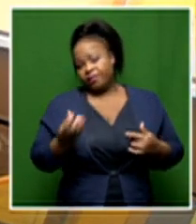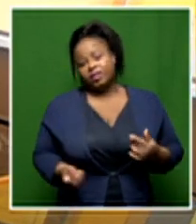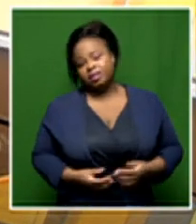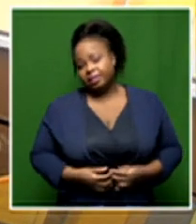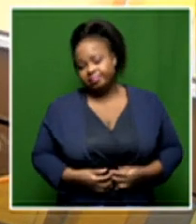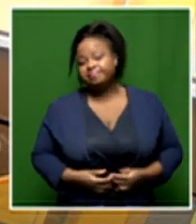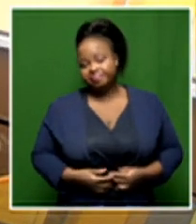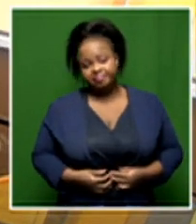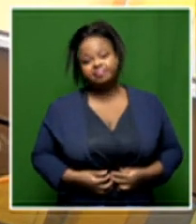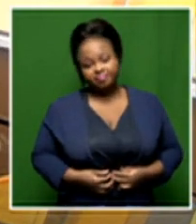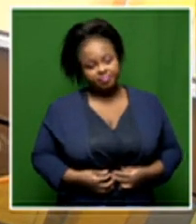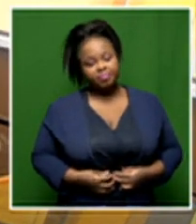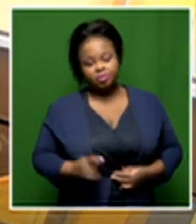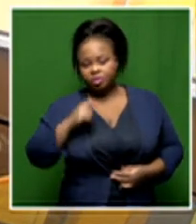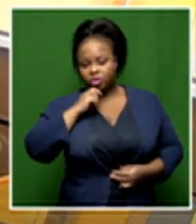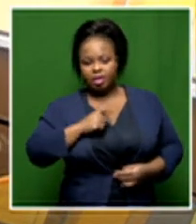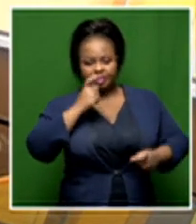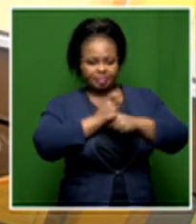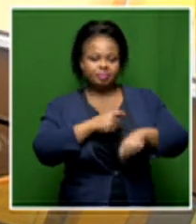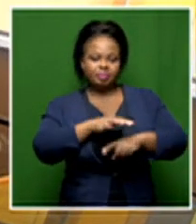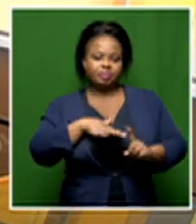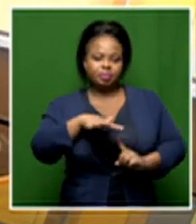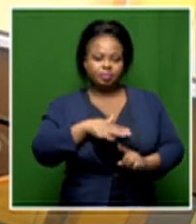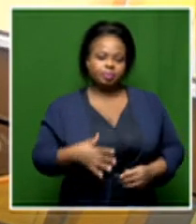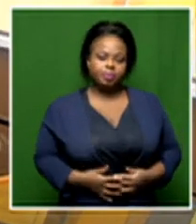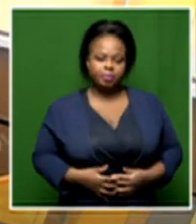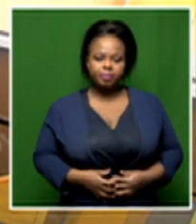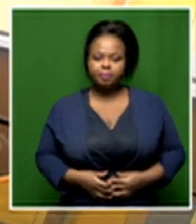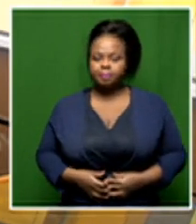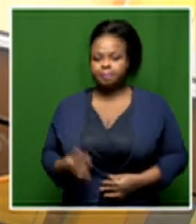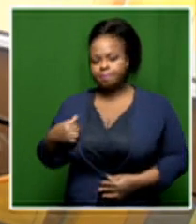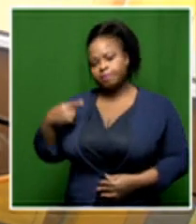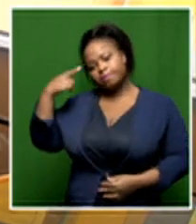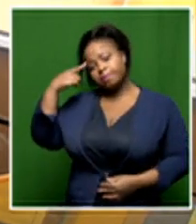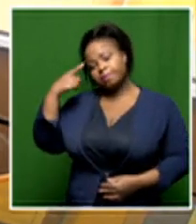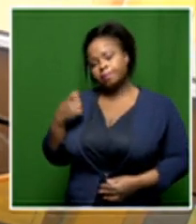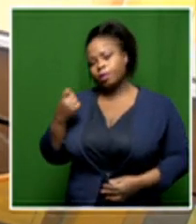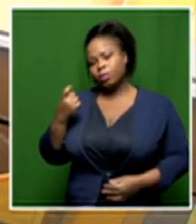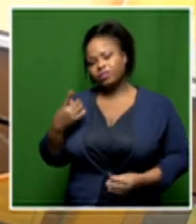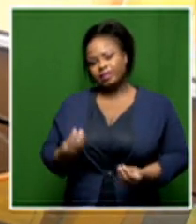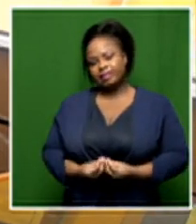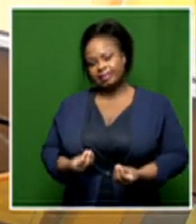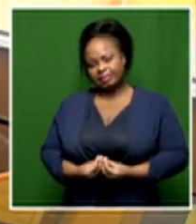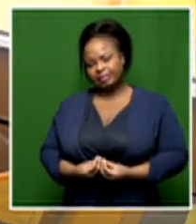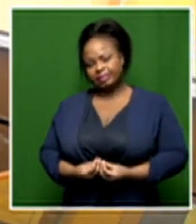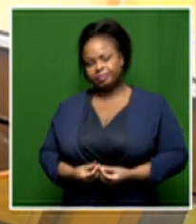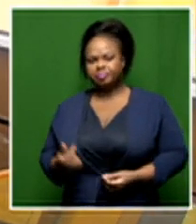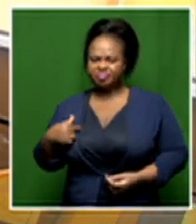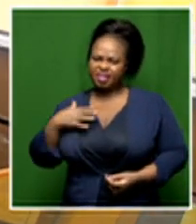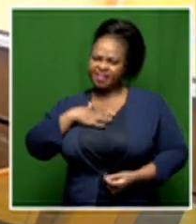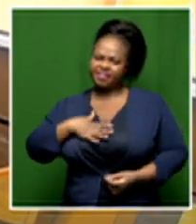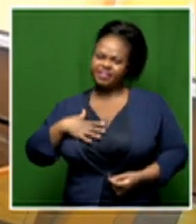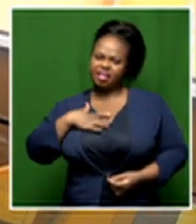So, yeah, we're in a tough situation. We are. And I think one of the things that perhaps, and I